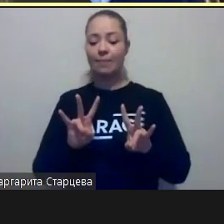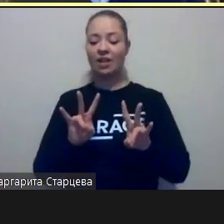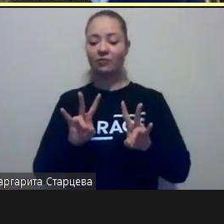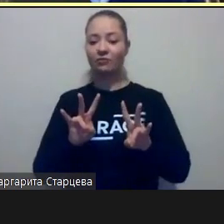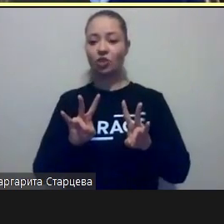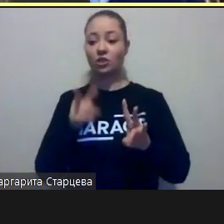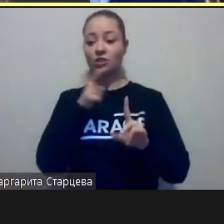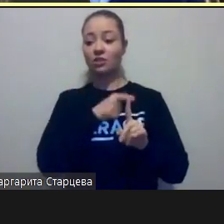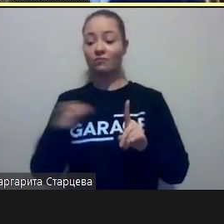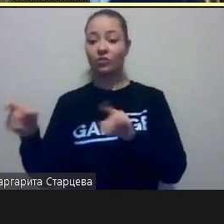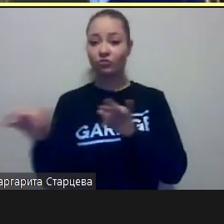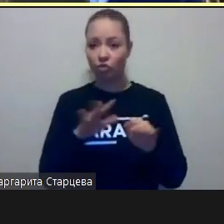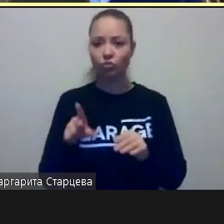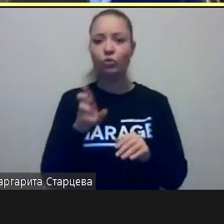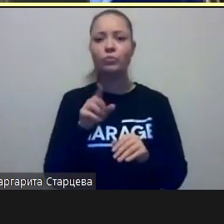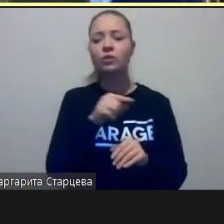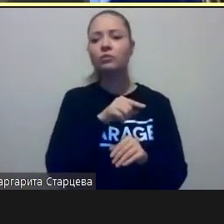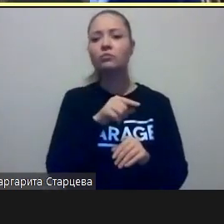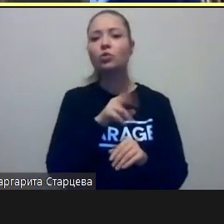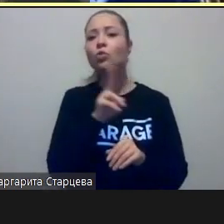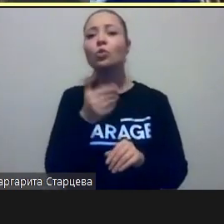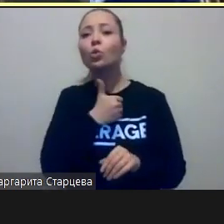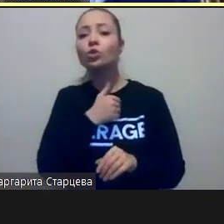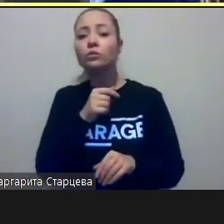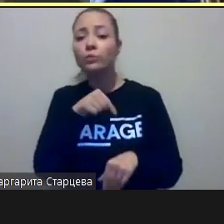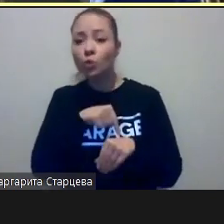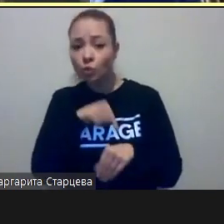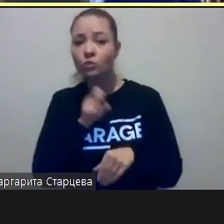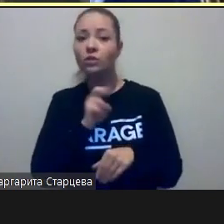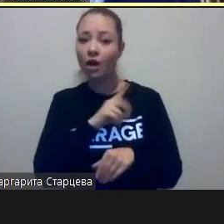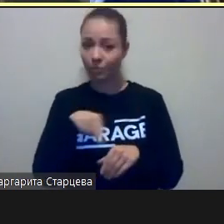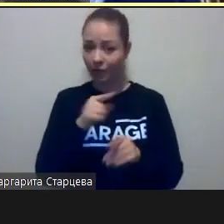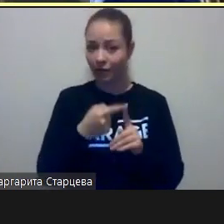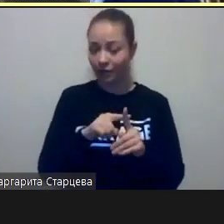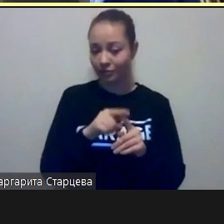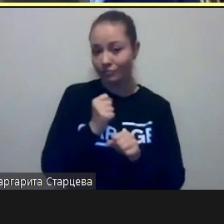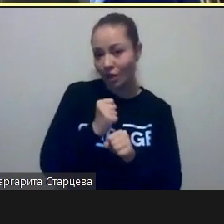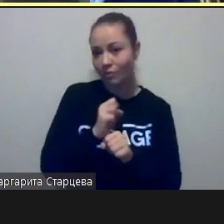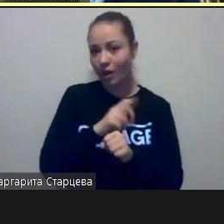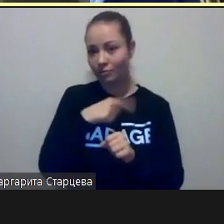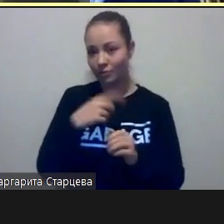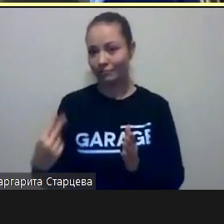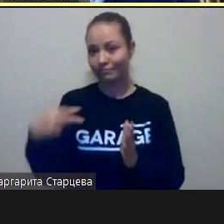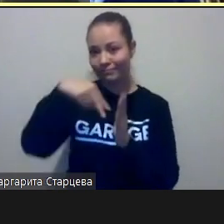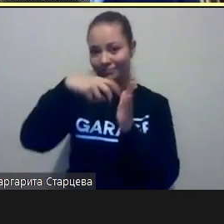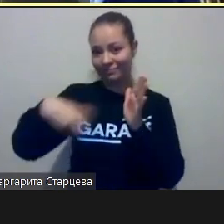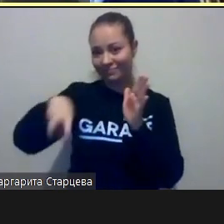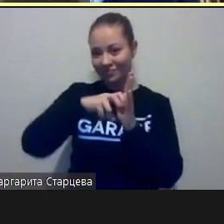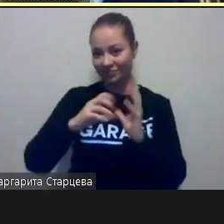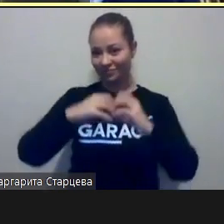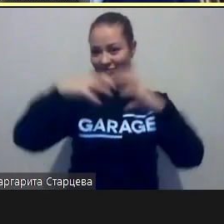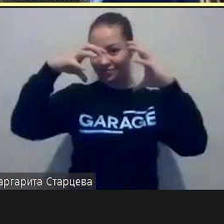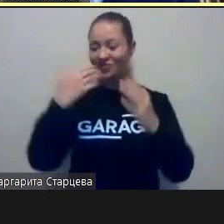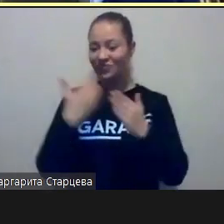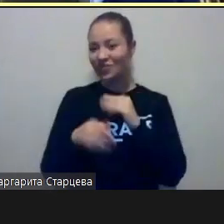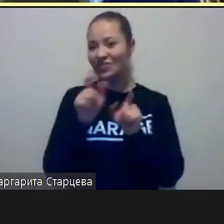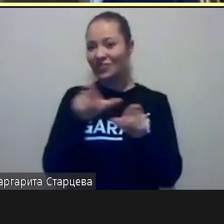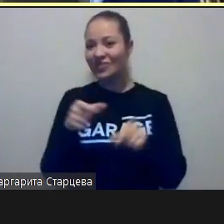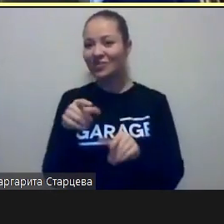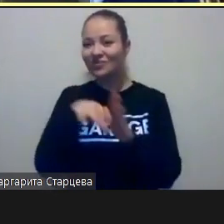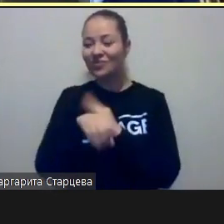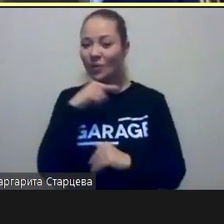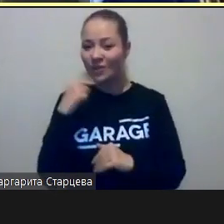then for the particularity of Russian, we have also in the community a couple of friends which